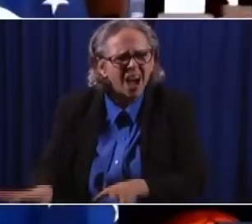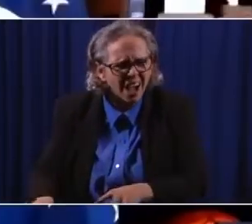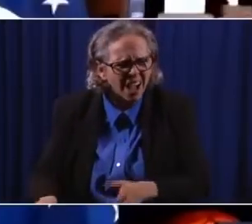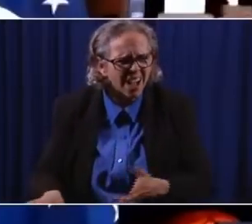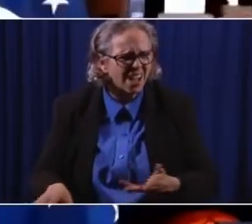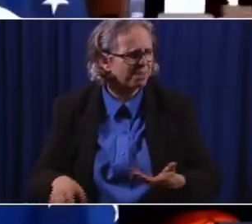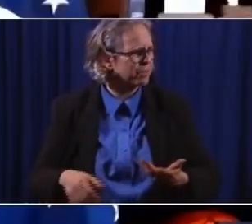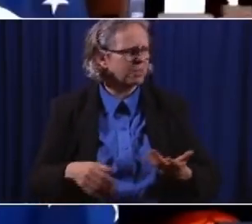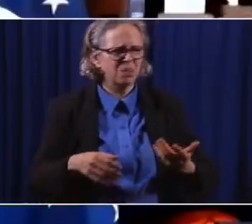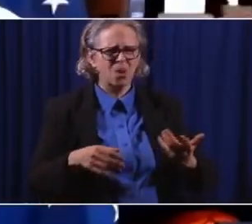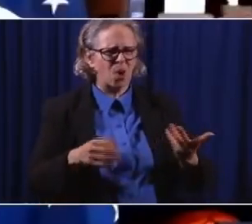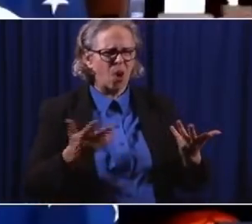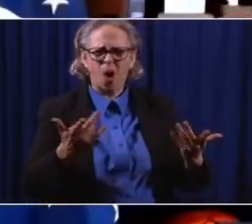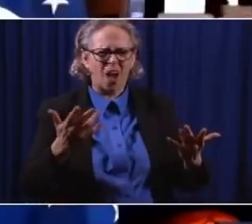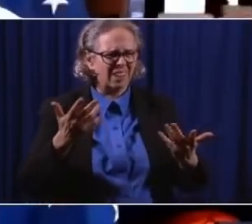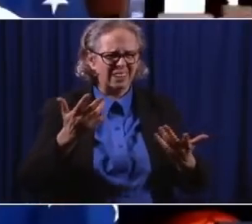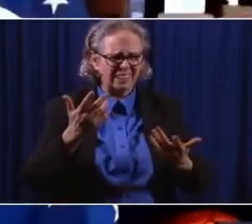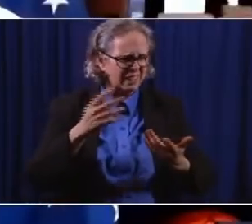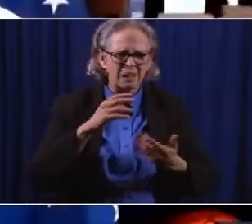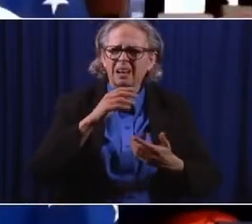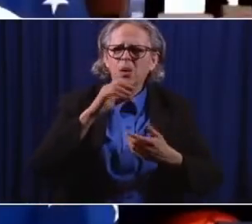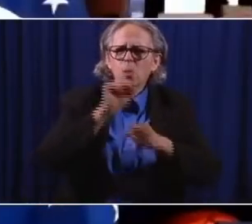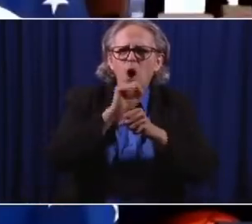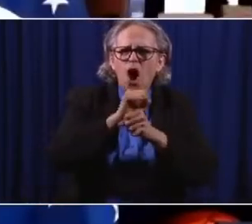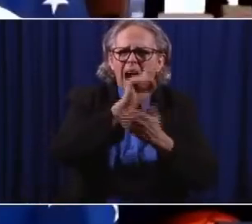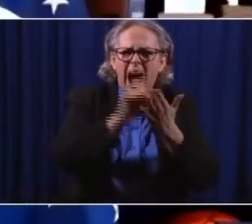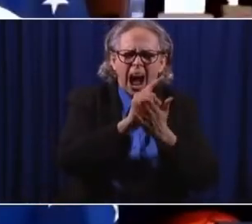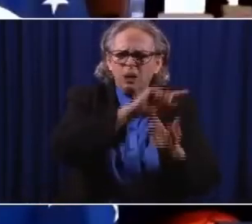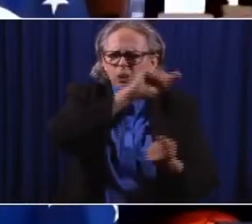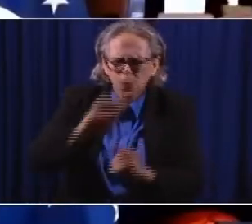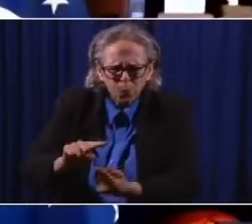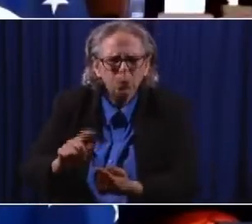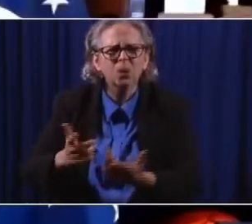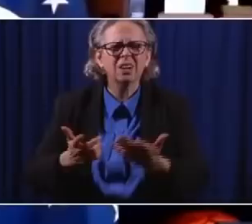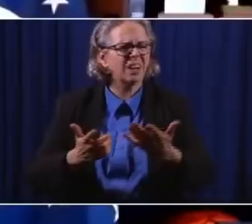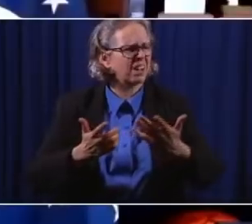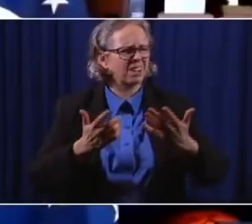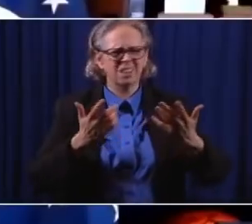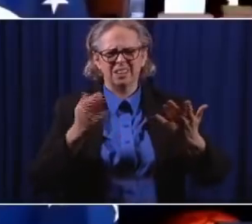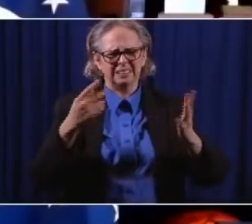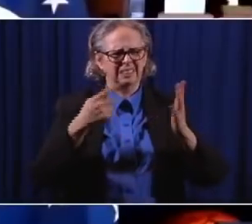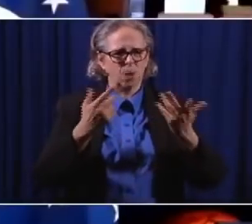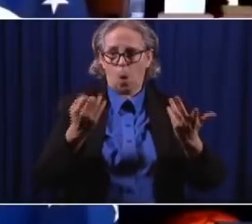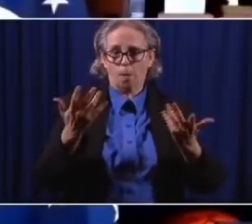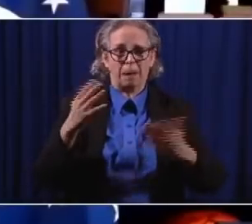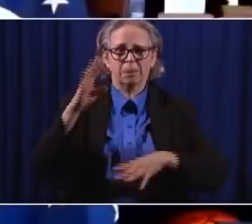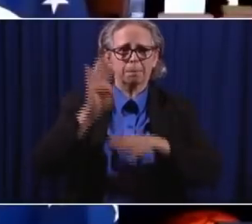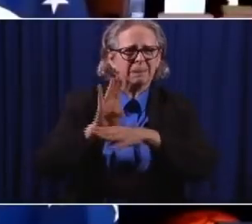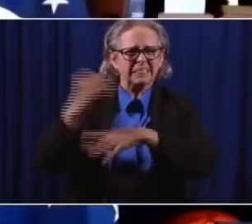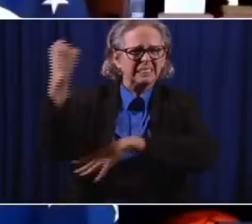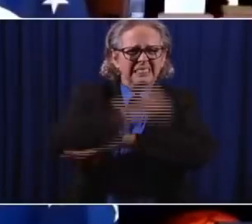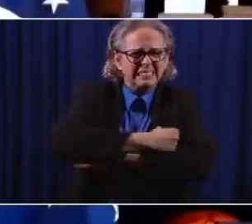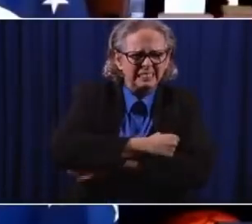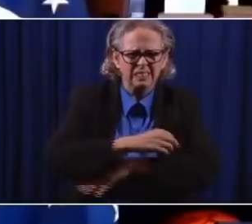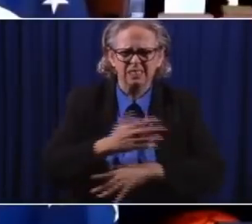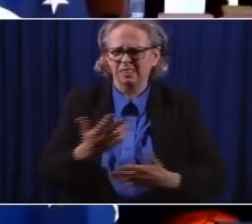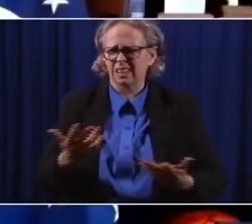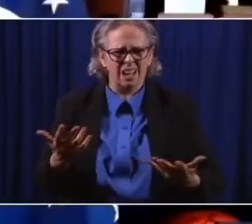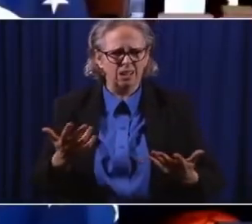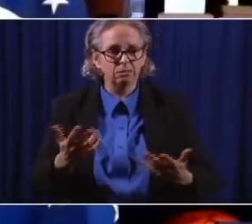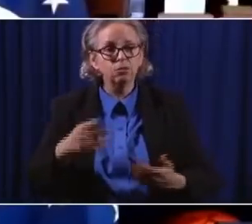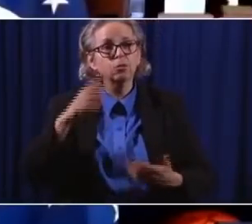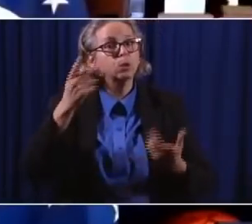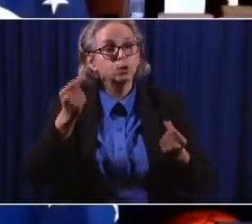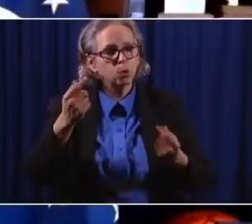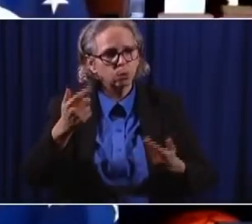workplace since COVID or due to technology, that there are a number of ways that you can transition into a new career.